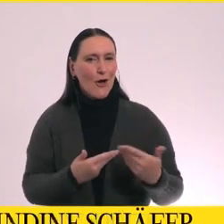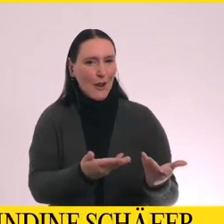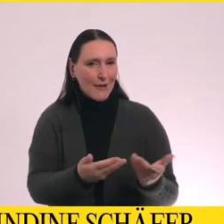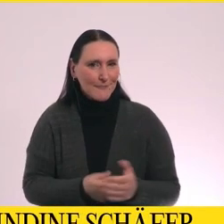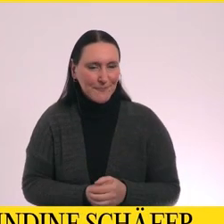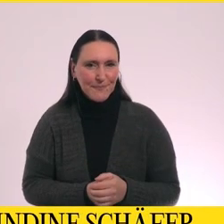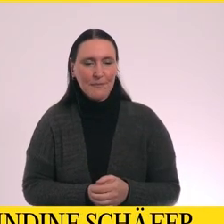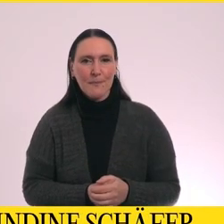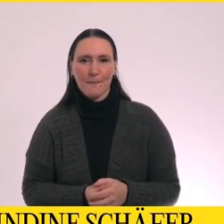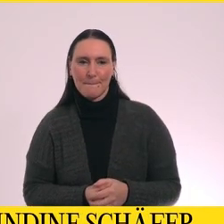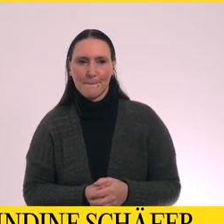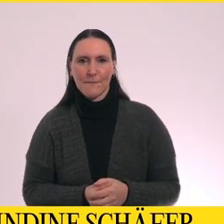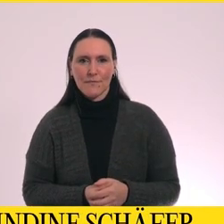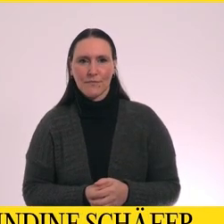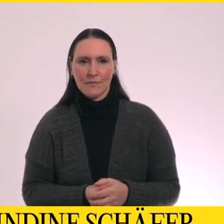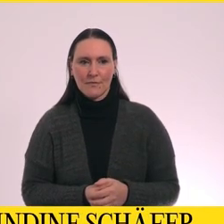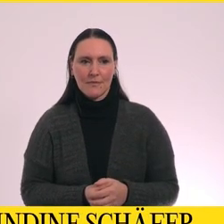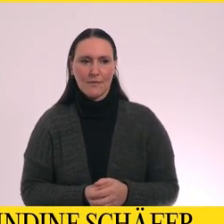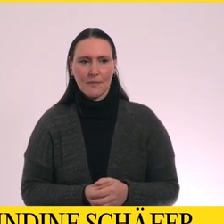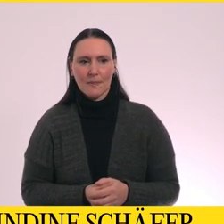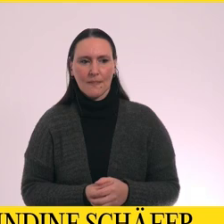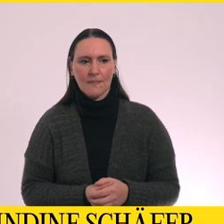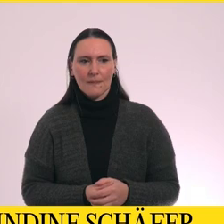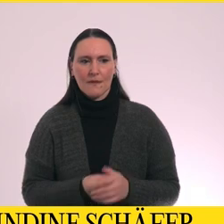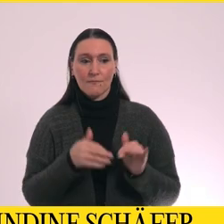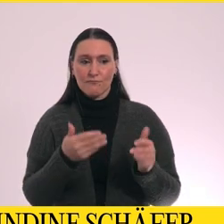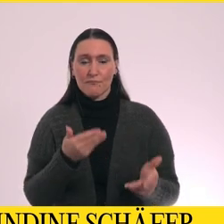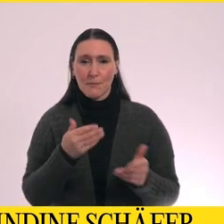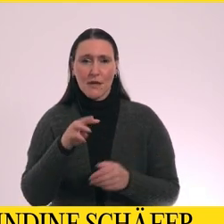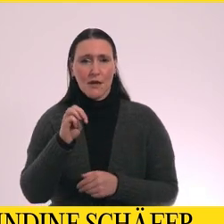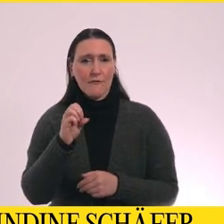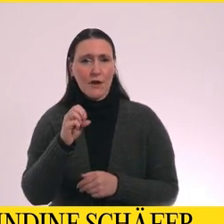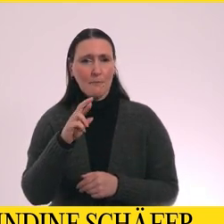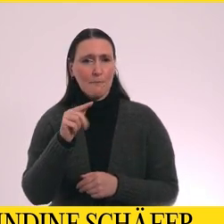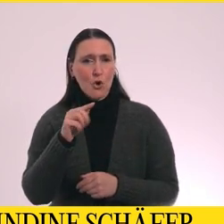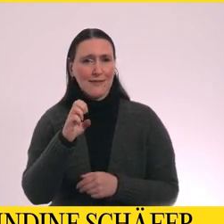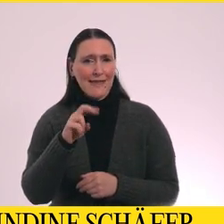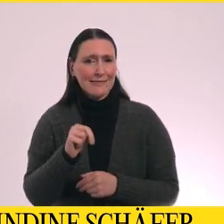So Morten, if we could hear from you.